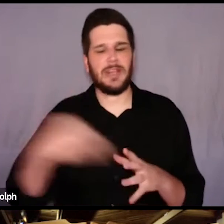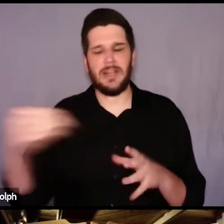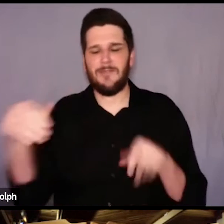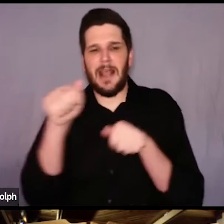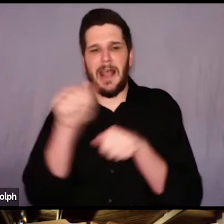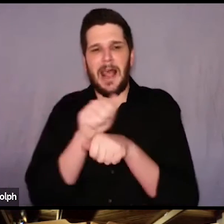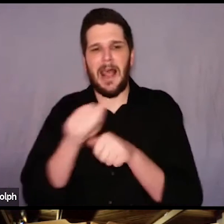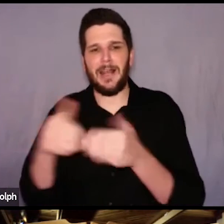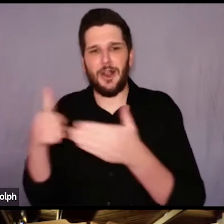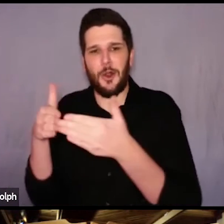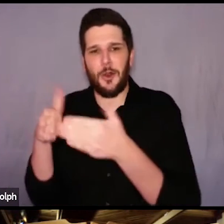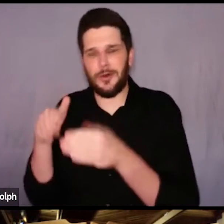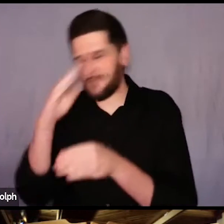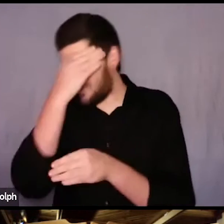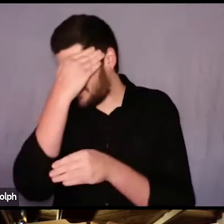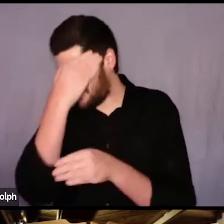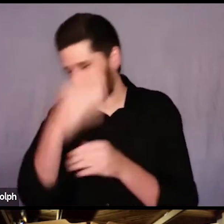corner